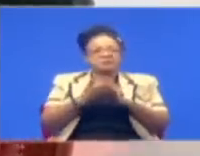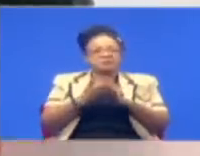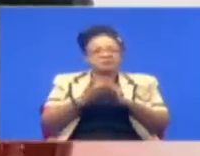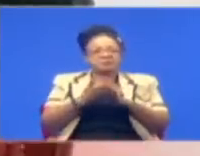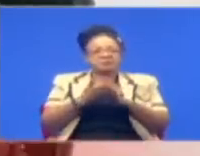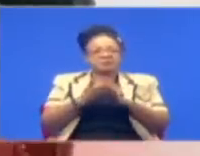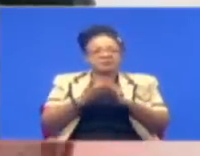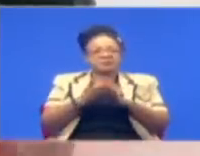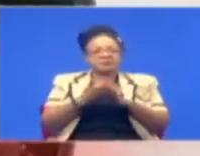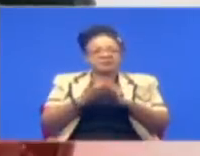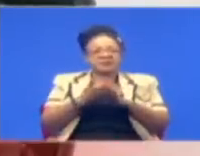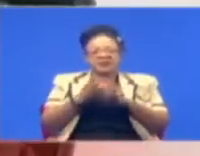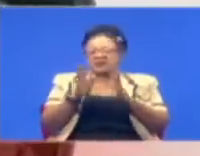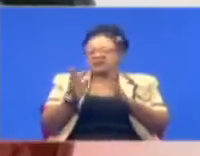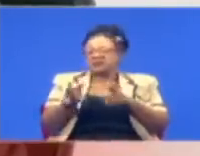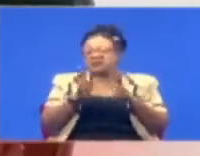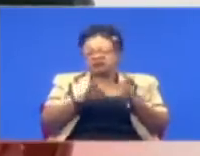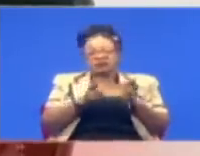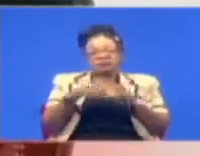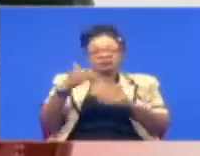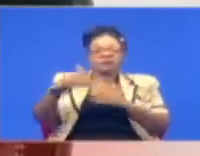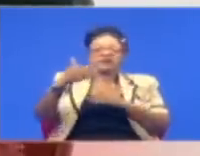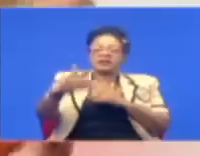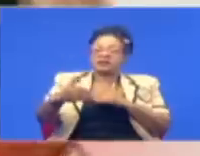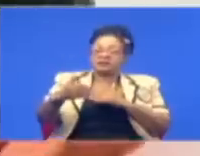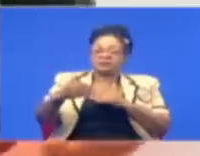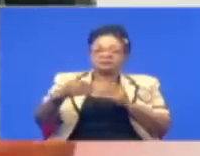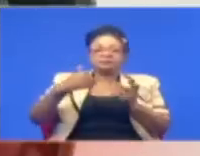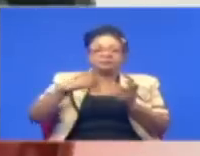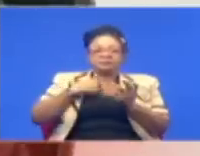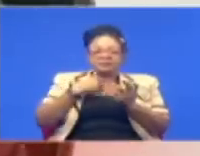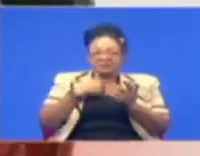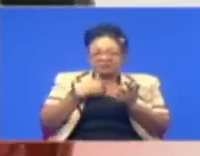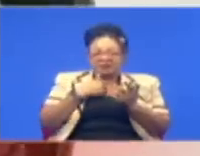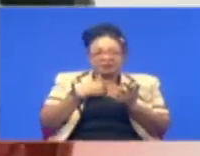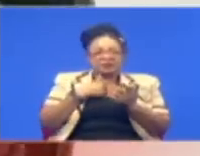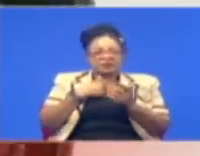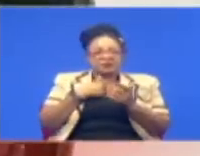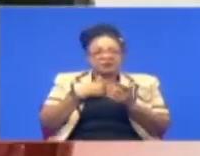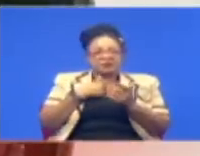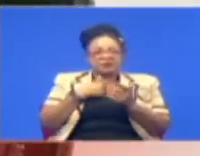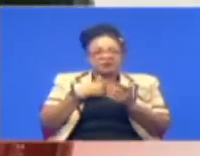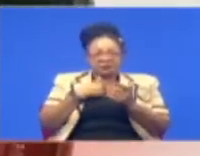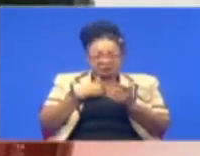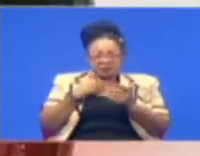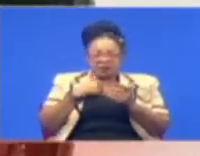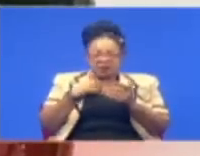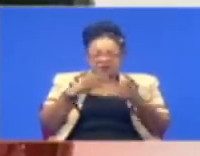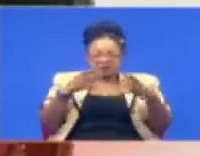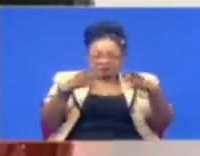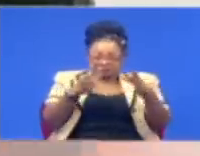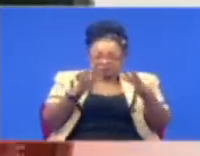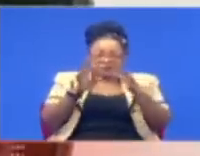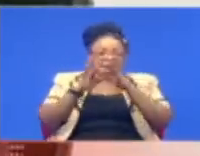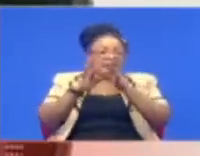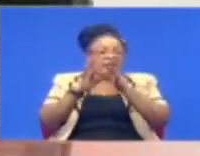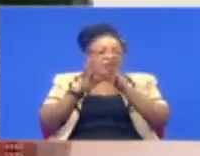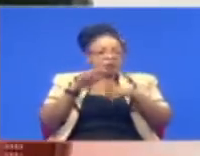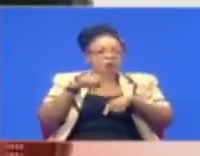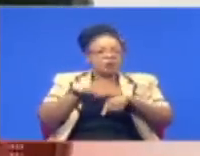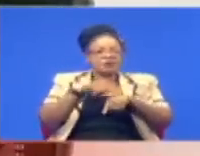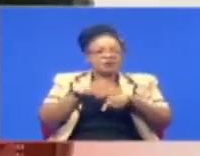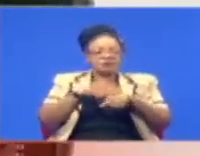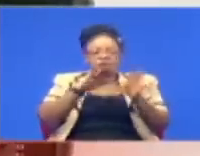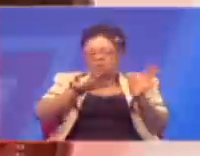the nature of the day. I belong to a little older culture that when you leave